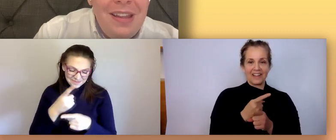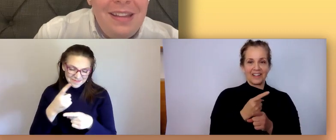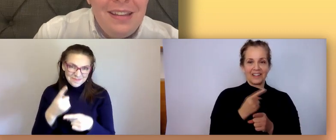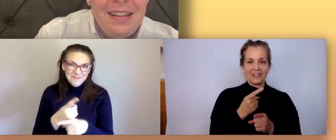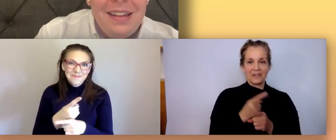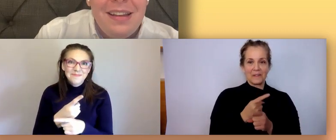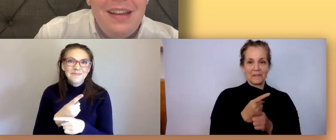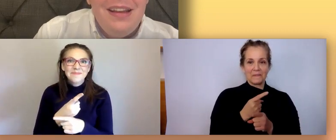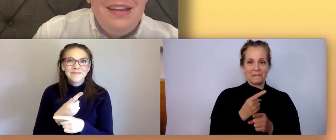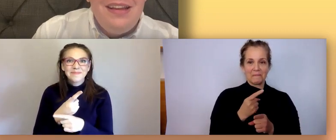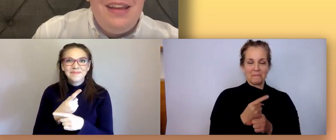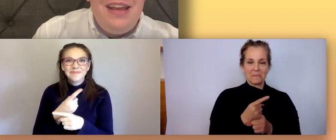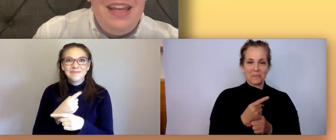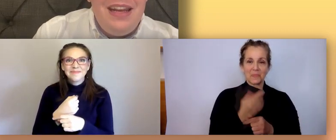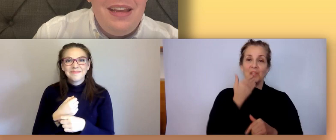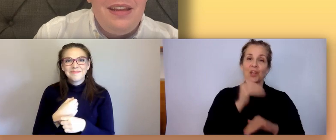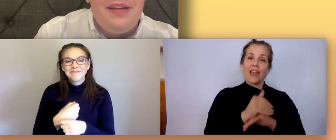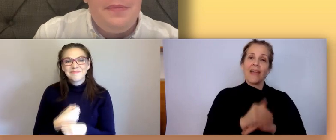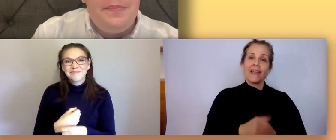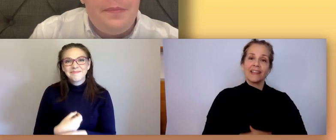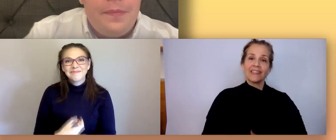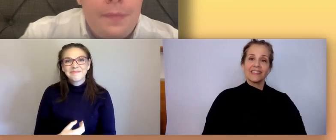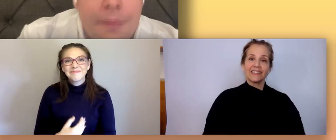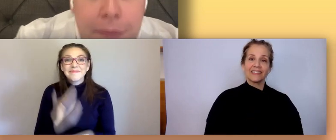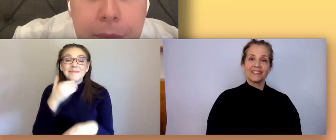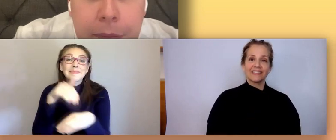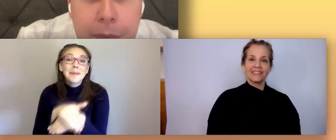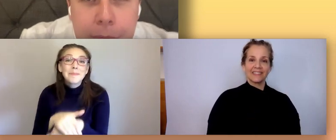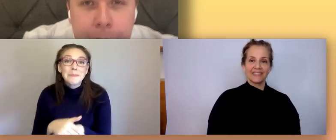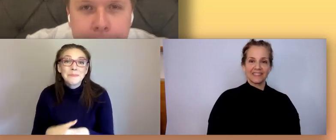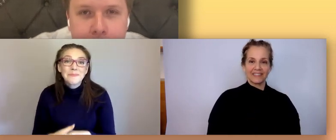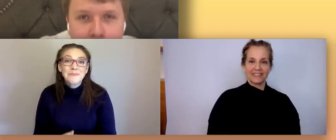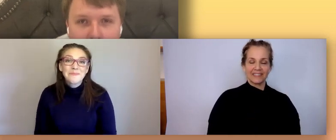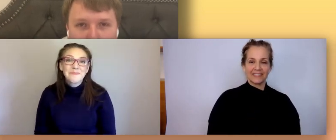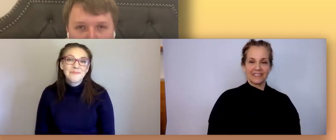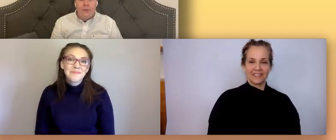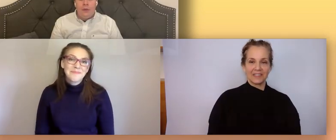Jewel. Good night. Good night.